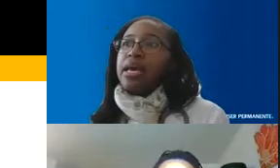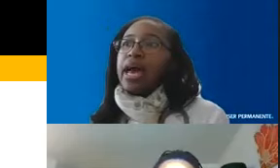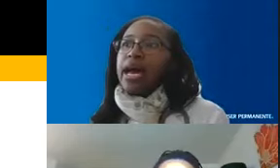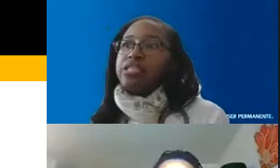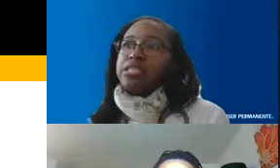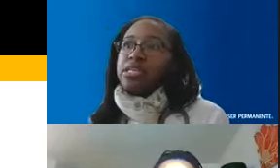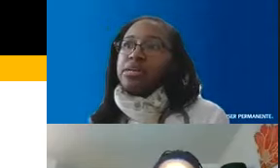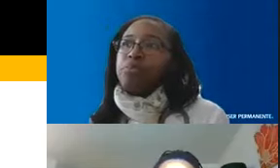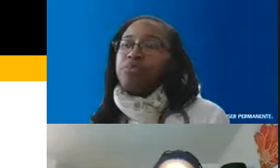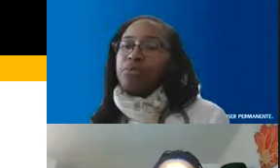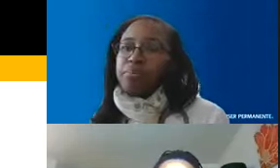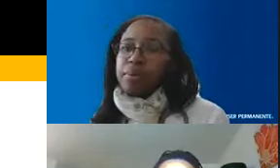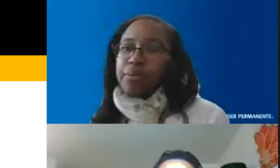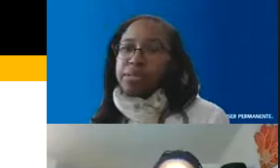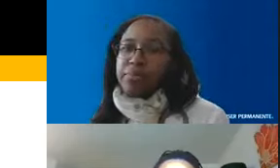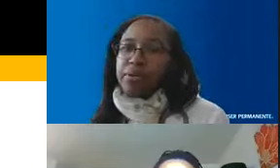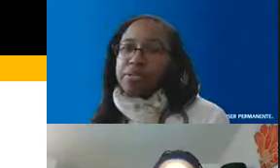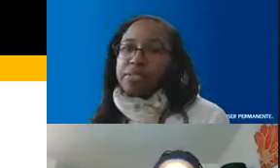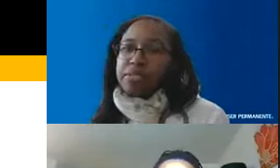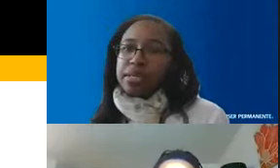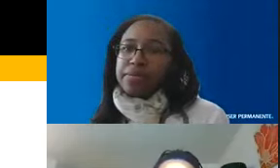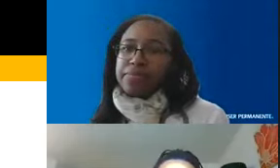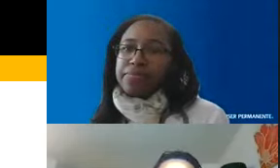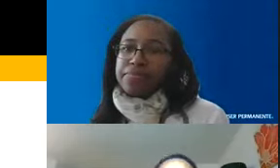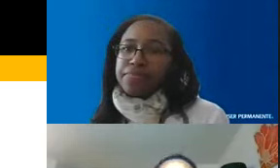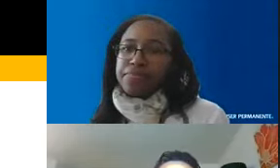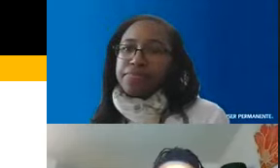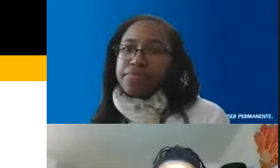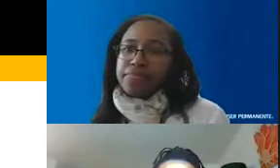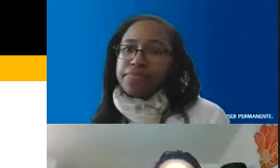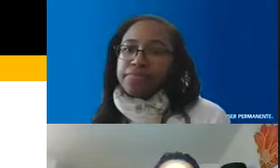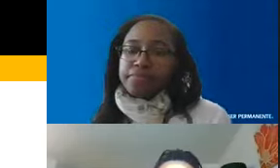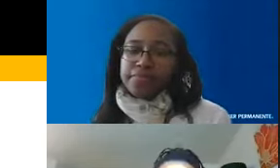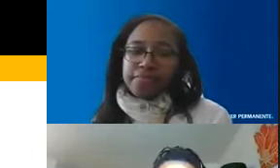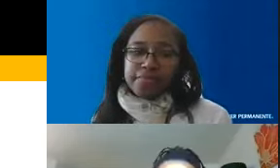taking action before it becomes an emergency.